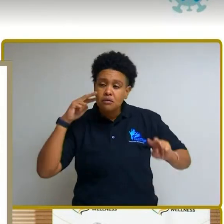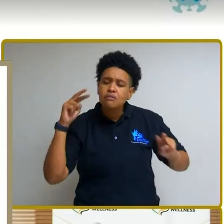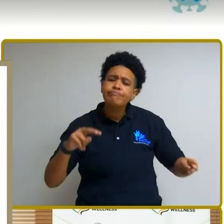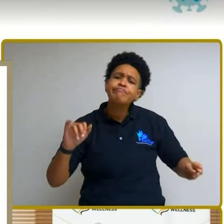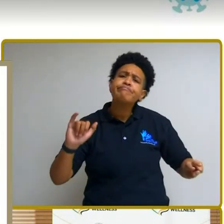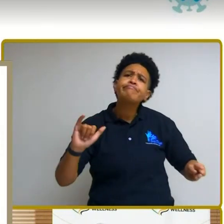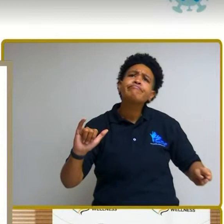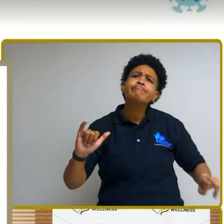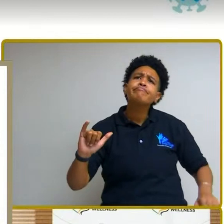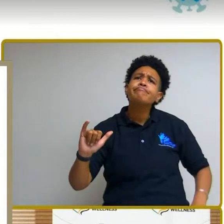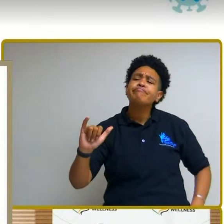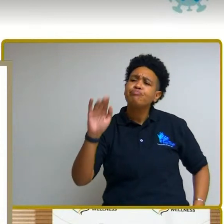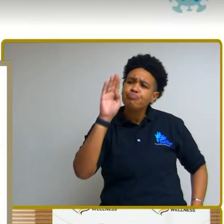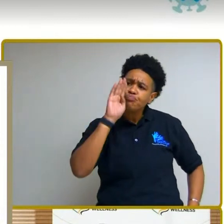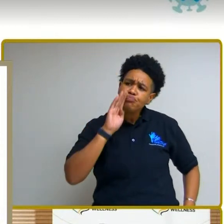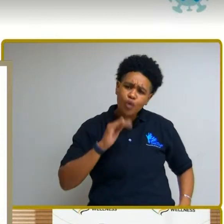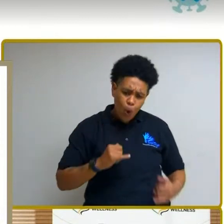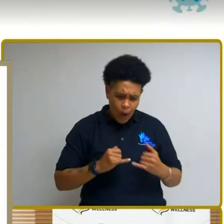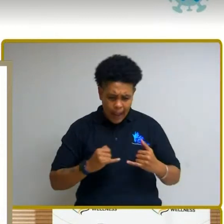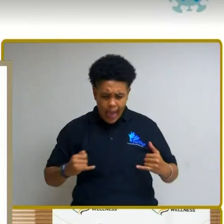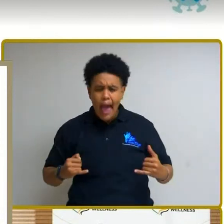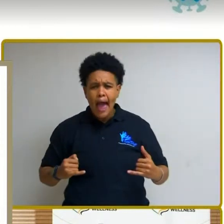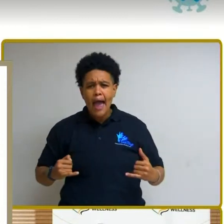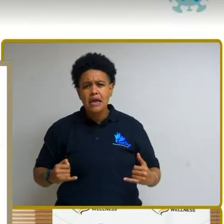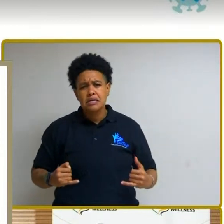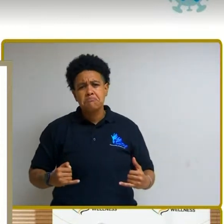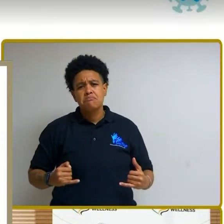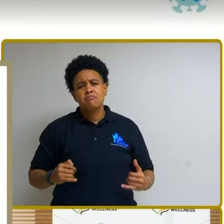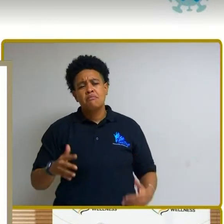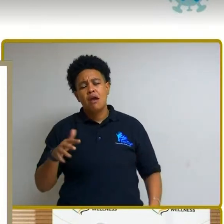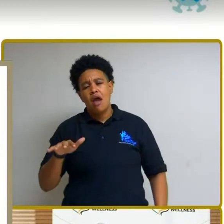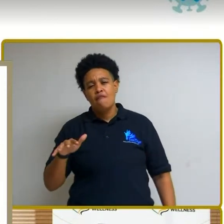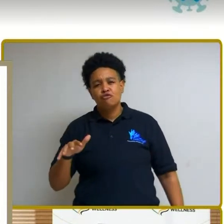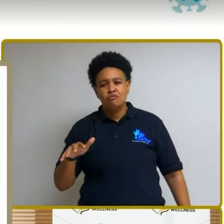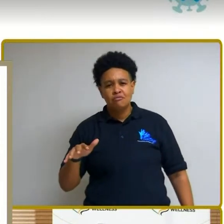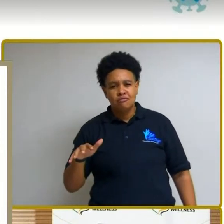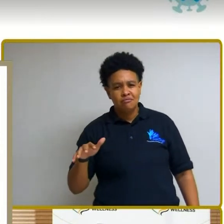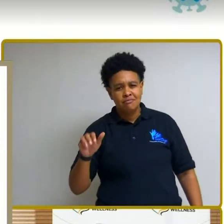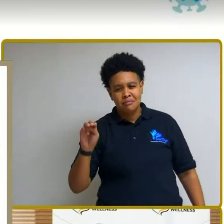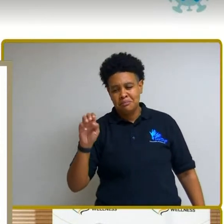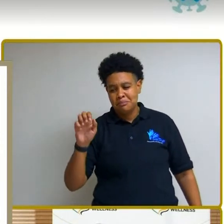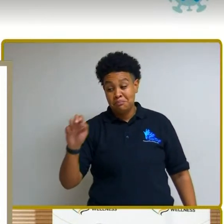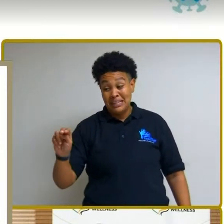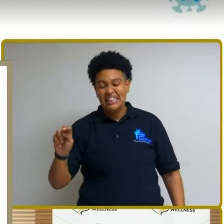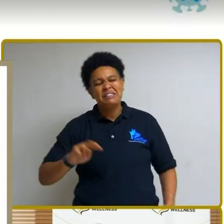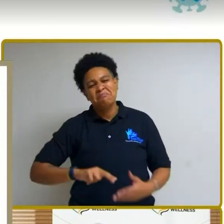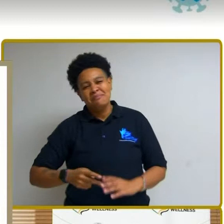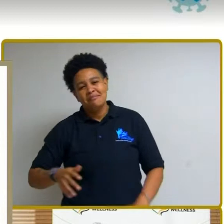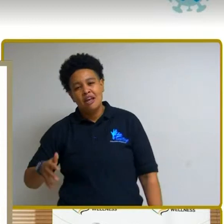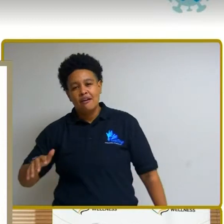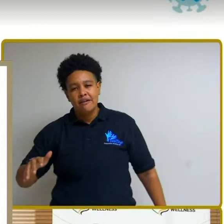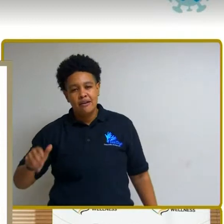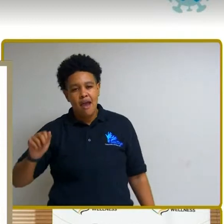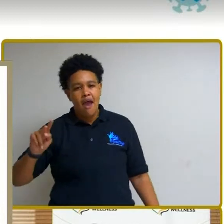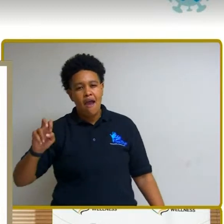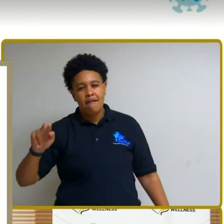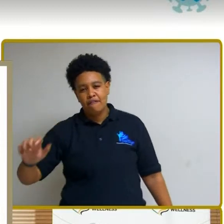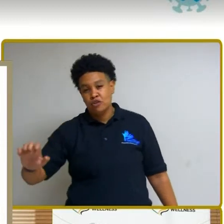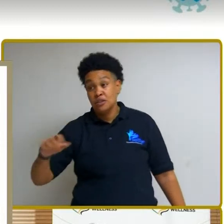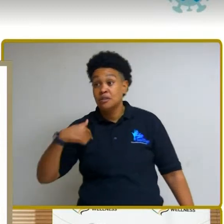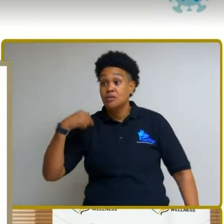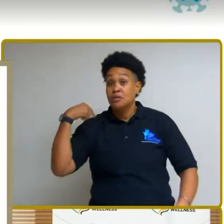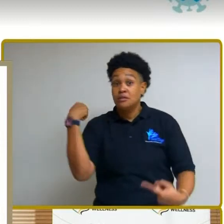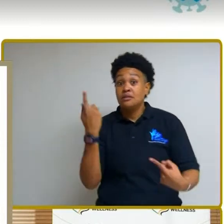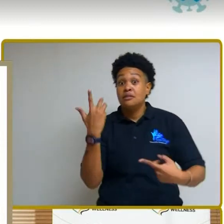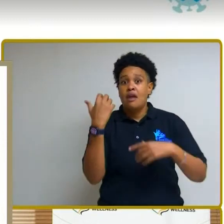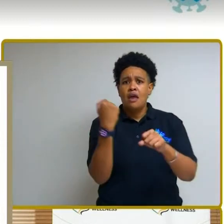that the brown line would be the mean over the last 5 years that we would expect, and we would have seen that where we